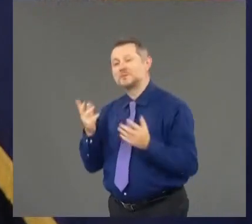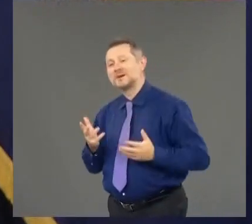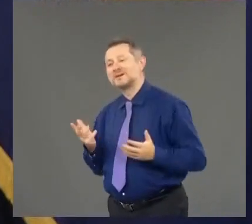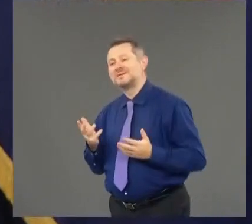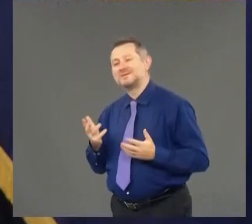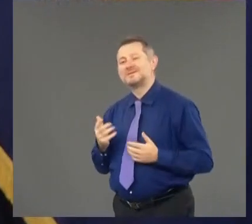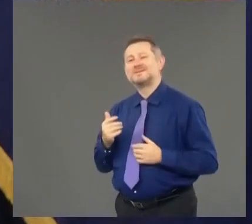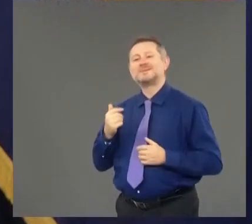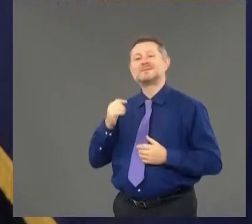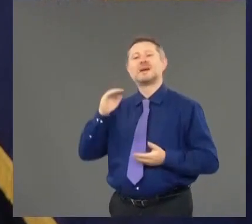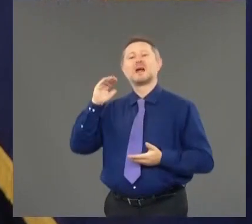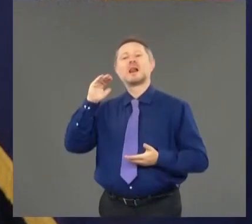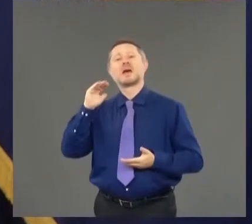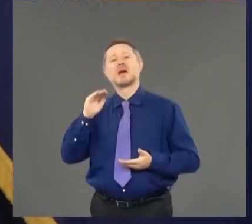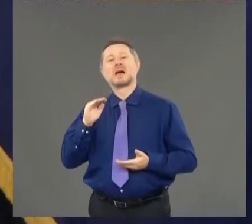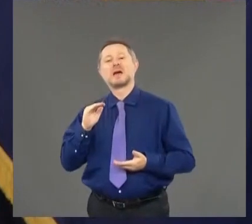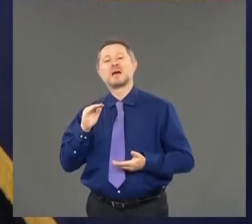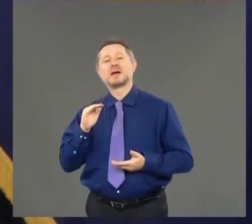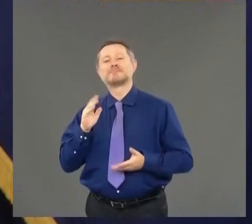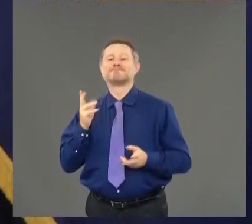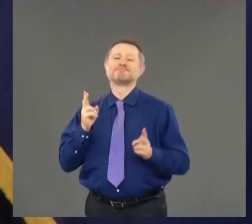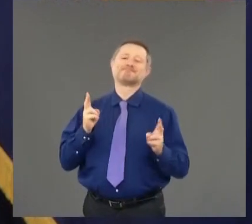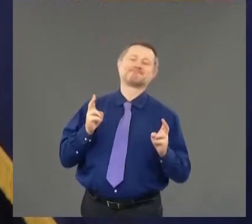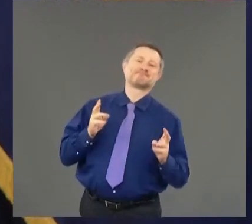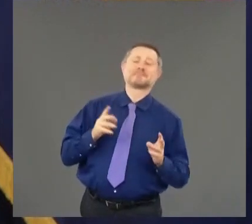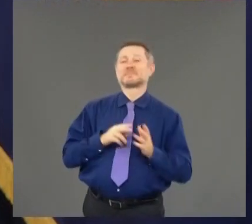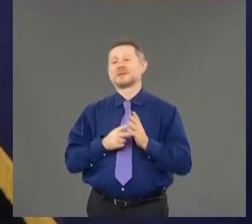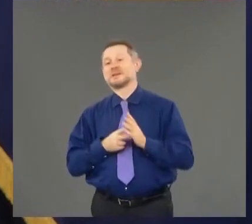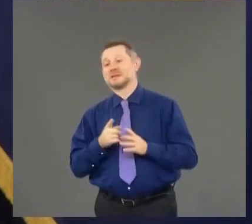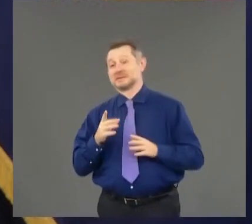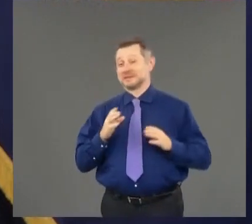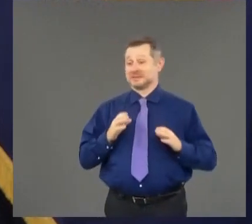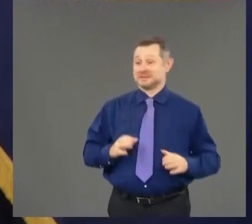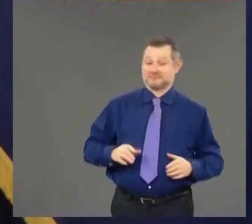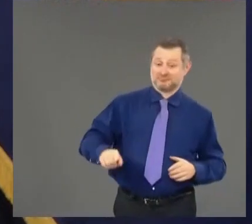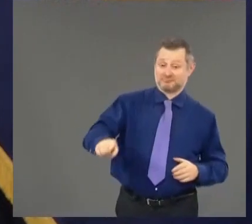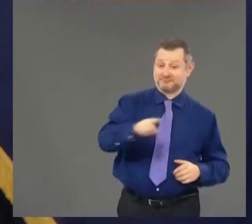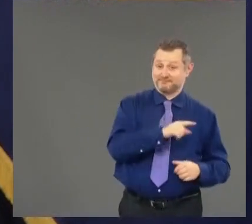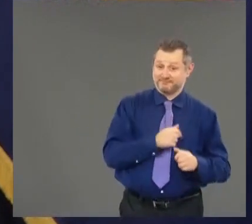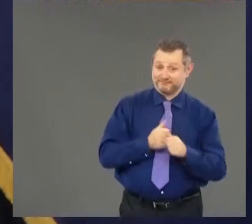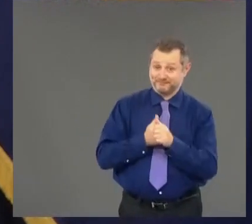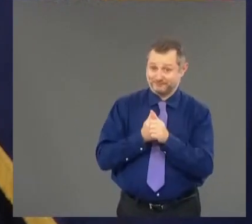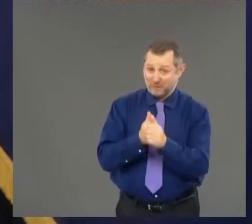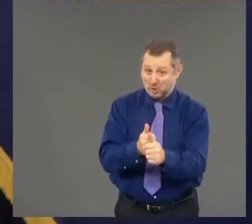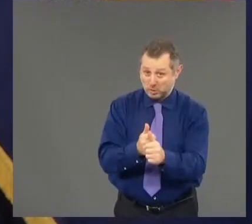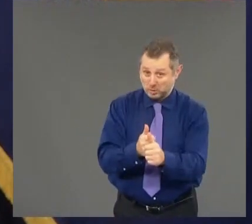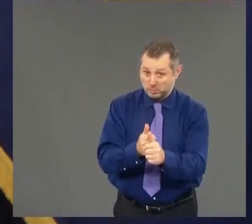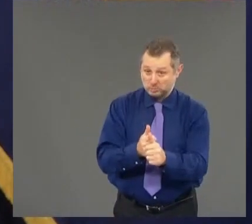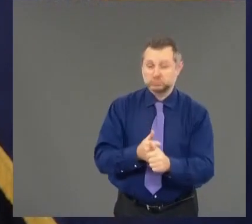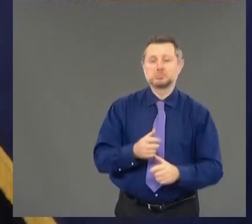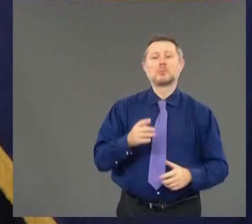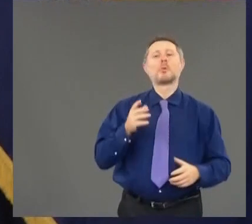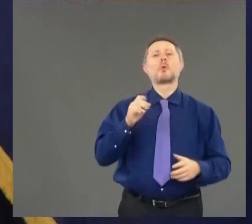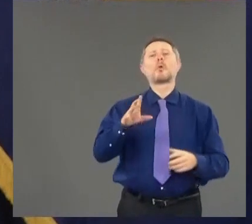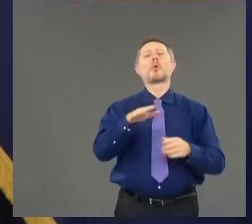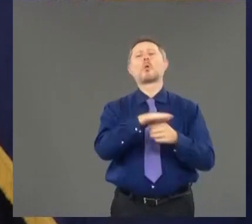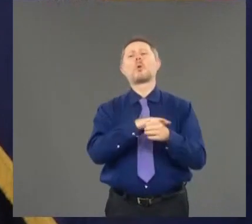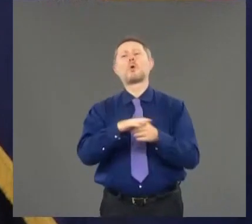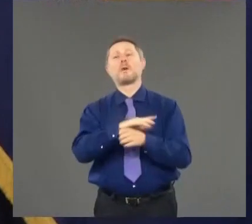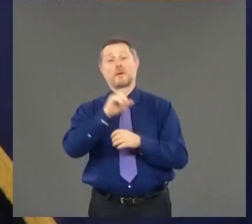less citizen compliance and local government enforcement of